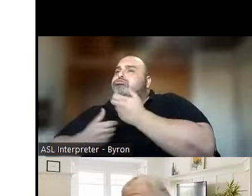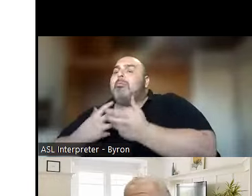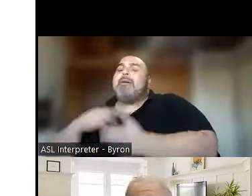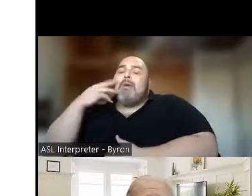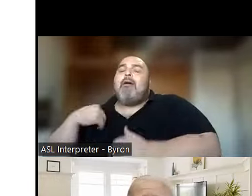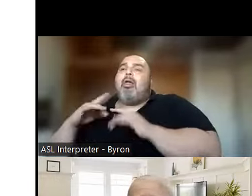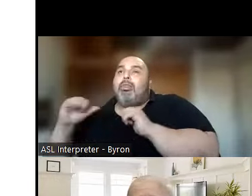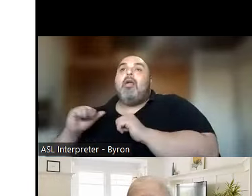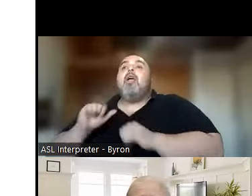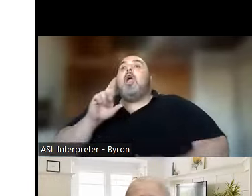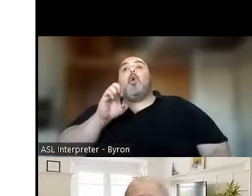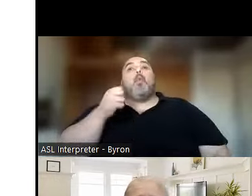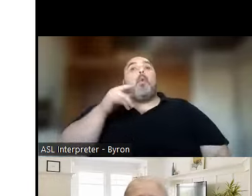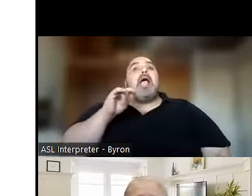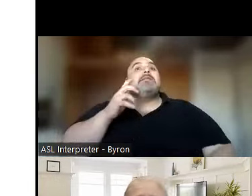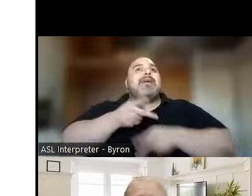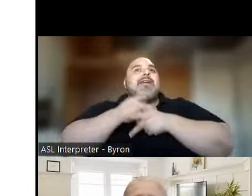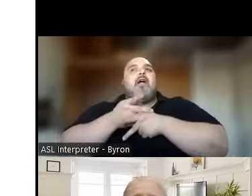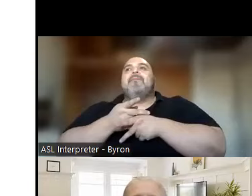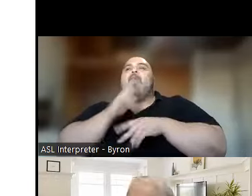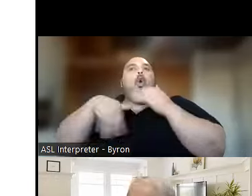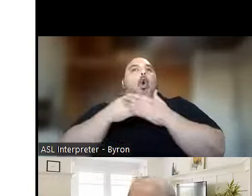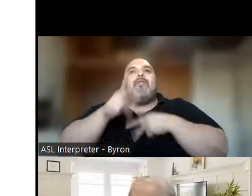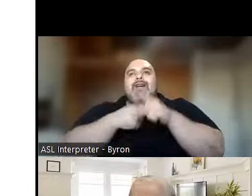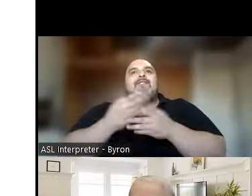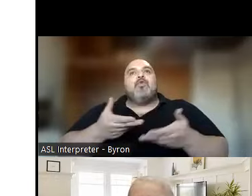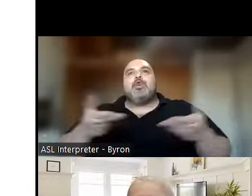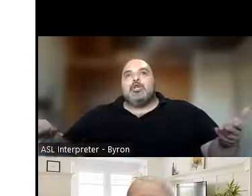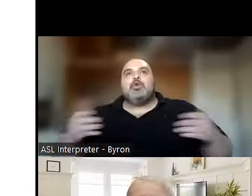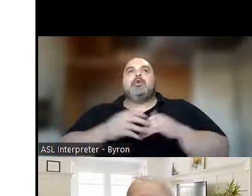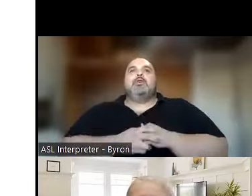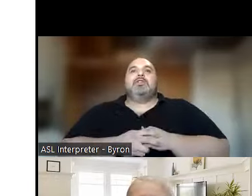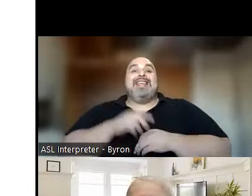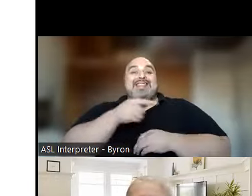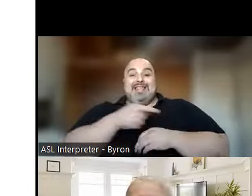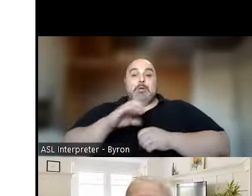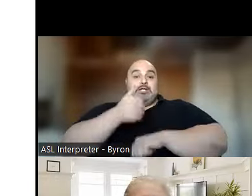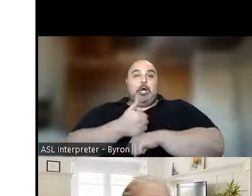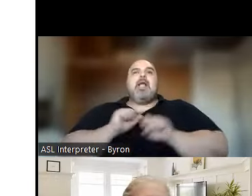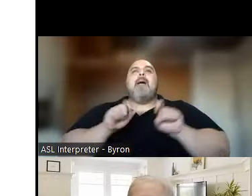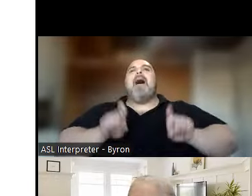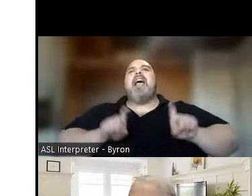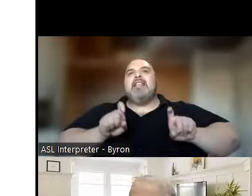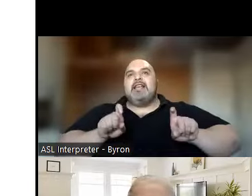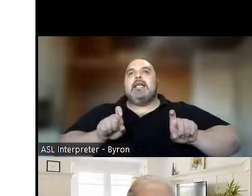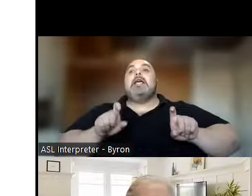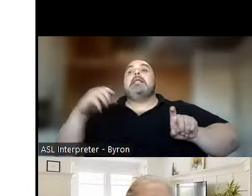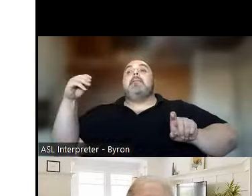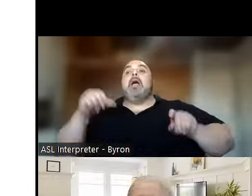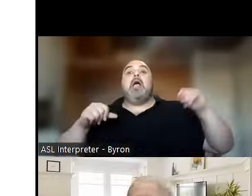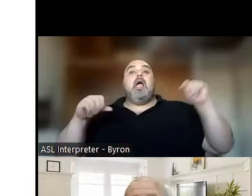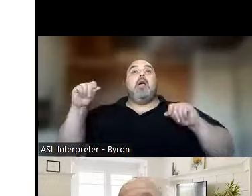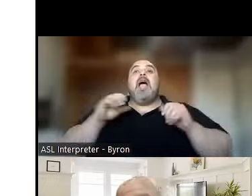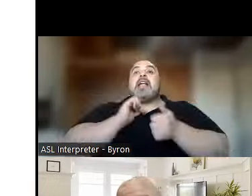the respite care, the resources that they need. So this would be structured as a pilot and would provide funding. It would be a competitive bid